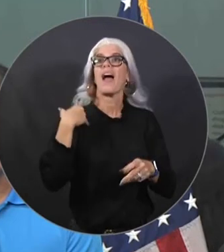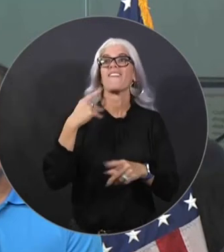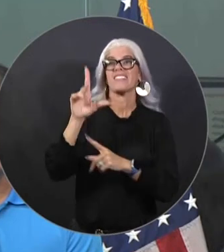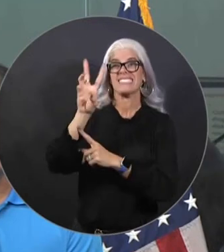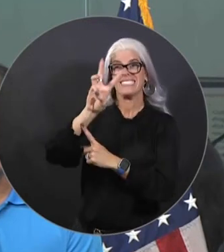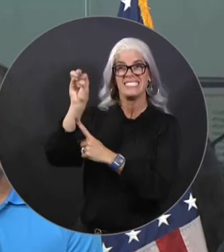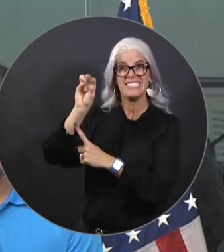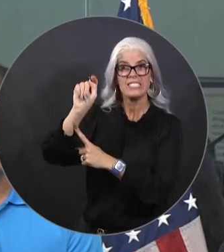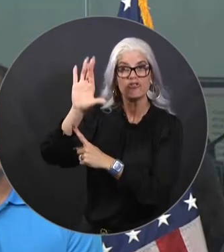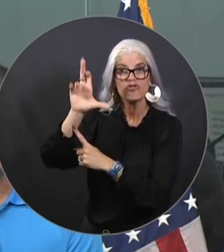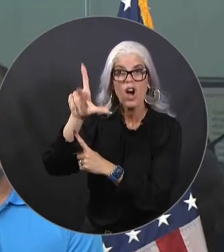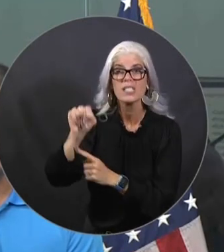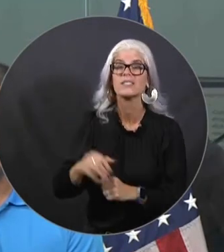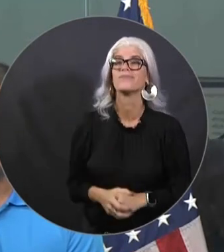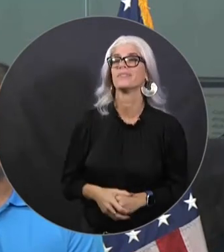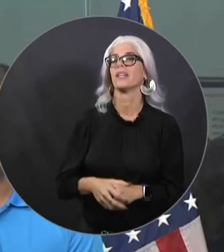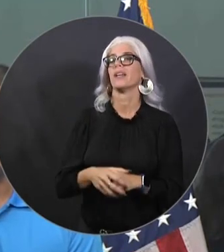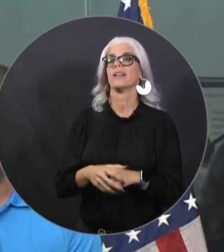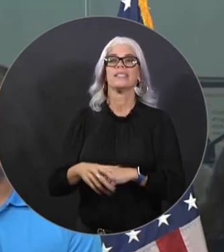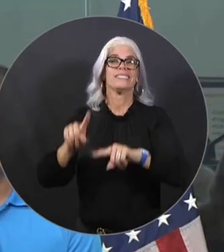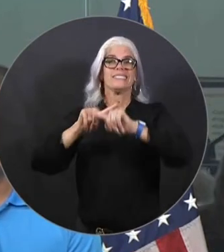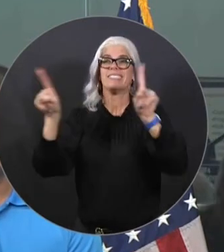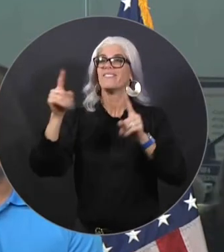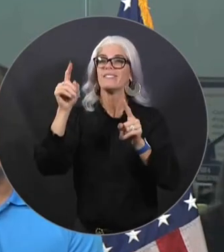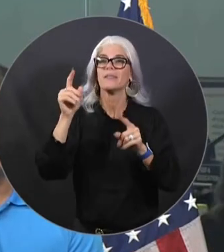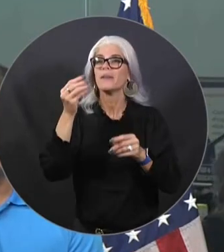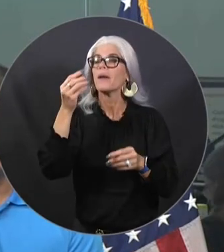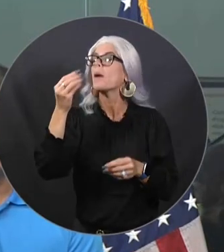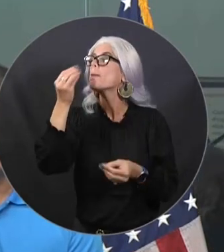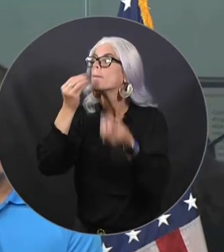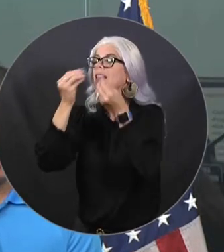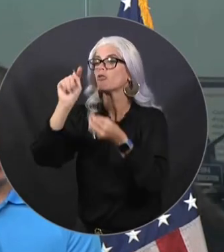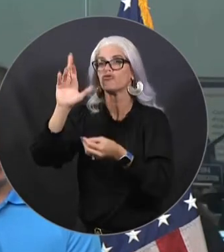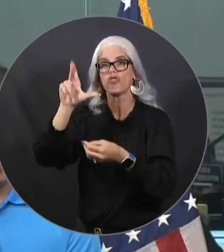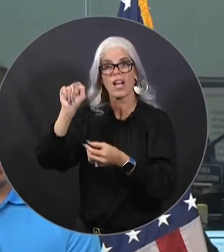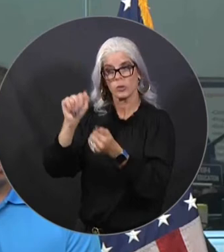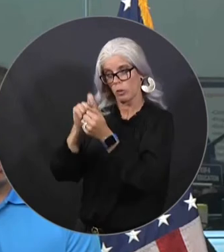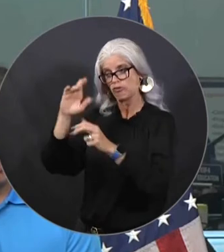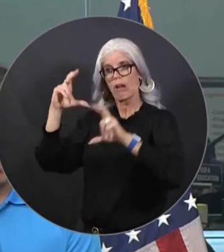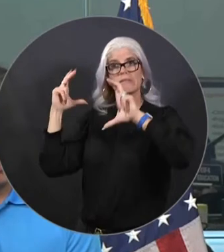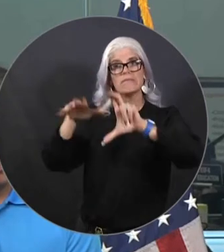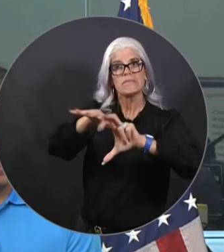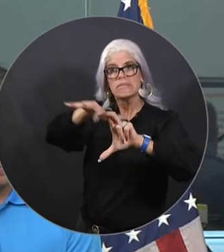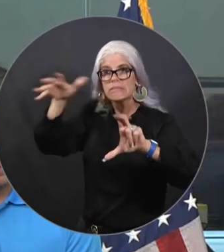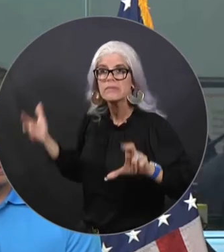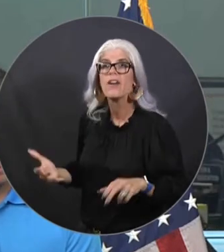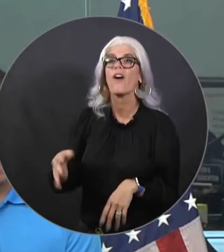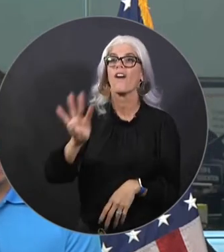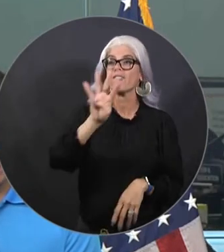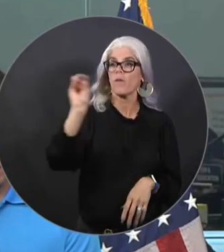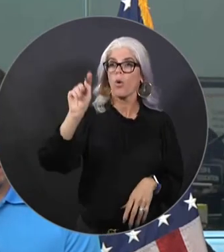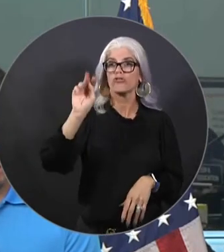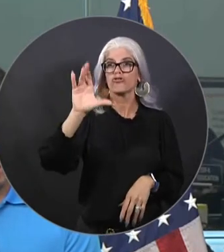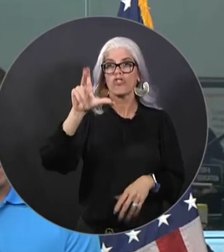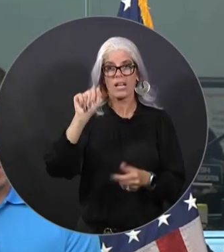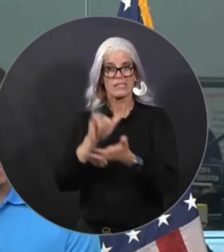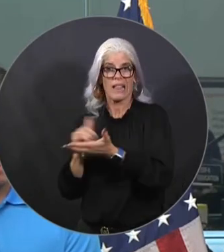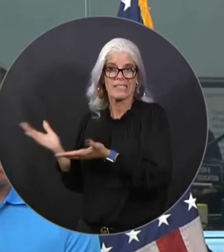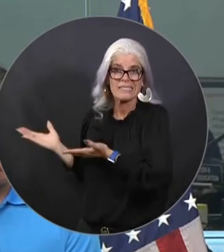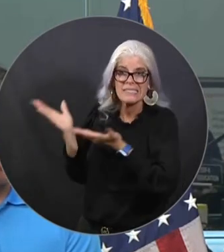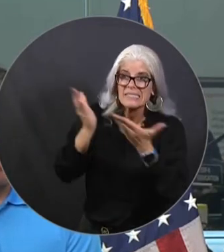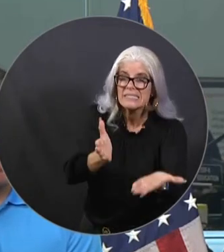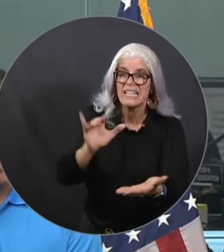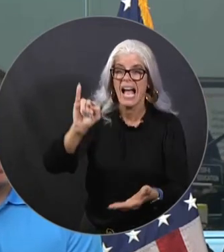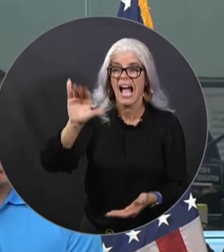40 truckloads of ice. That was a question earlier a couple of days ago. We have brought in additional pet foods, supplies for